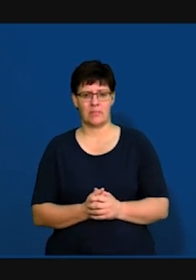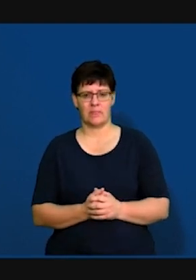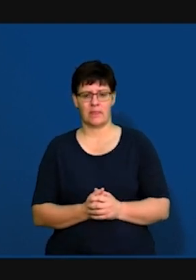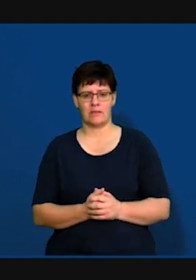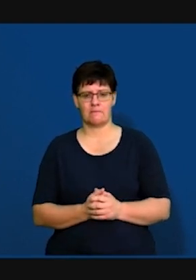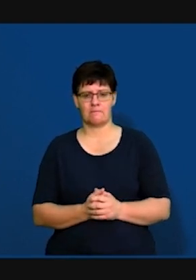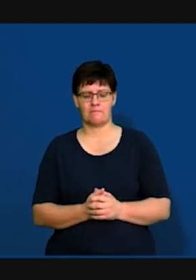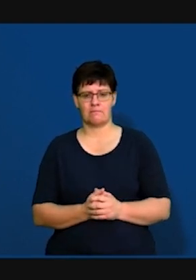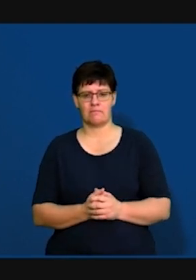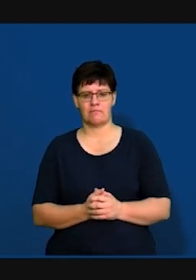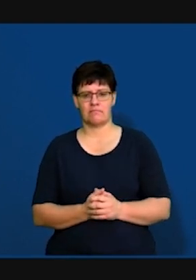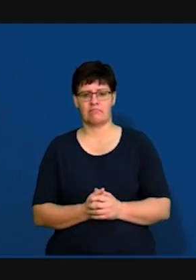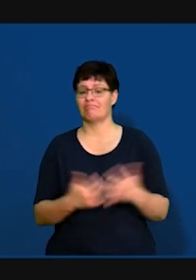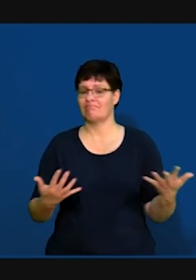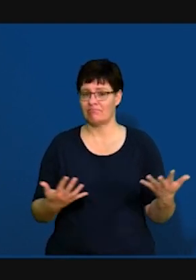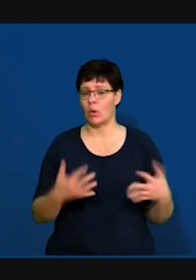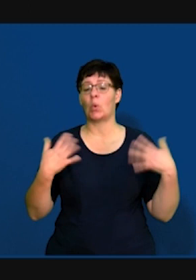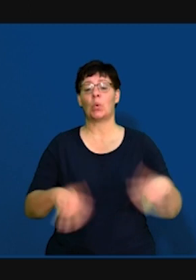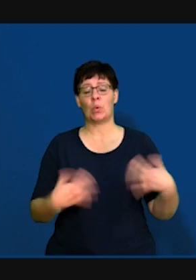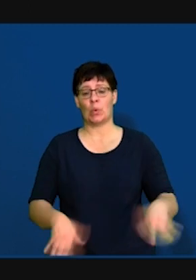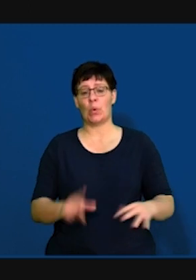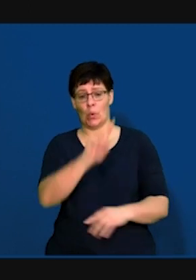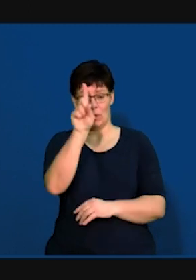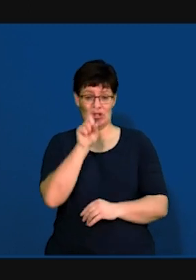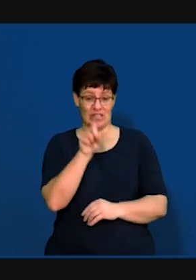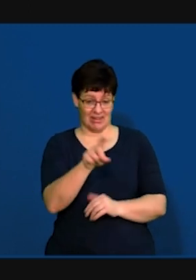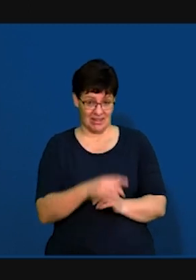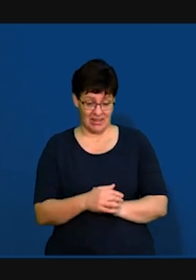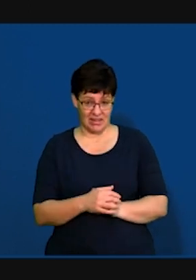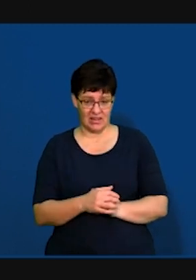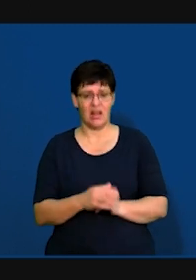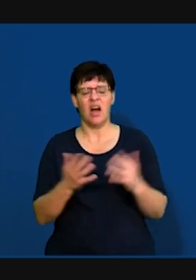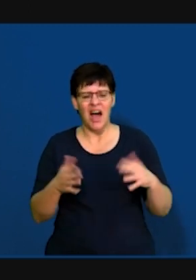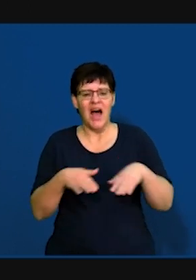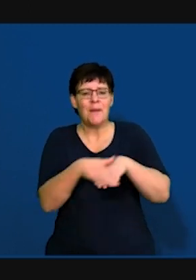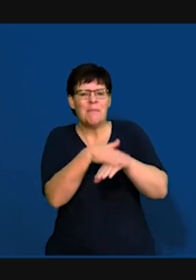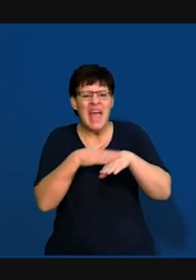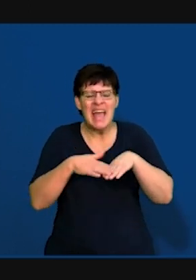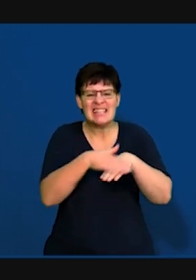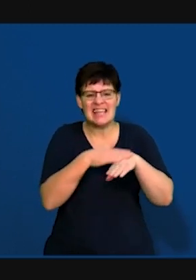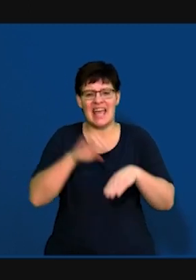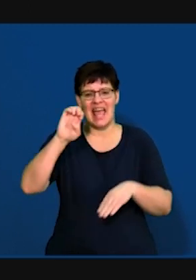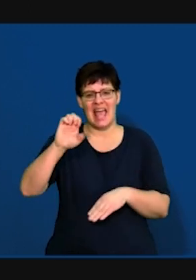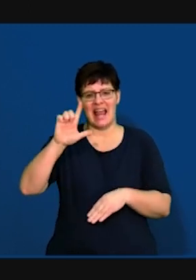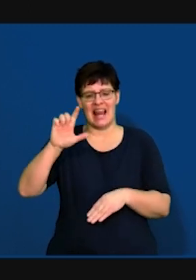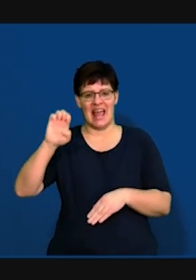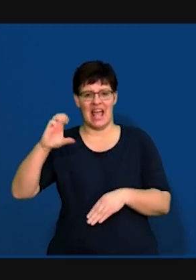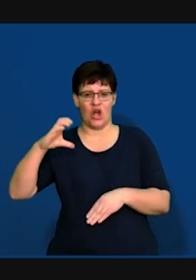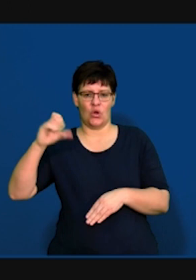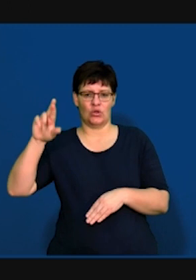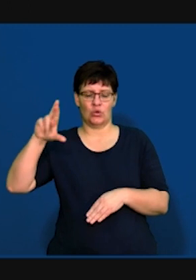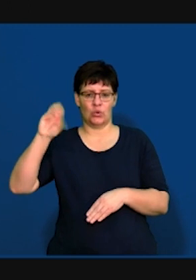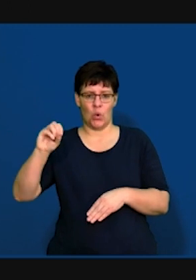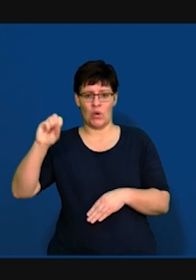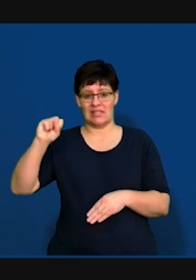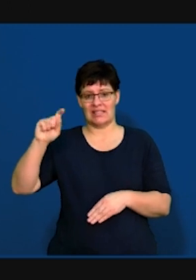Right, it's a wonderful question that has a lot to do with the basics of electrostatics. Now, let's quickly look